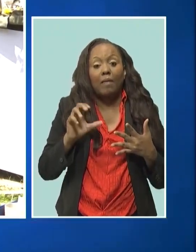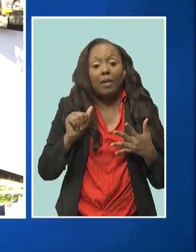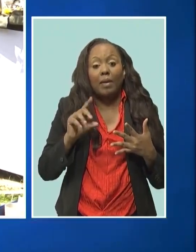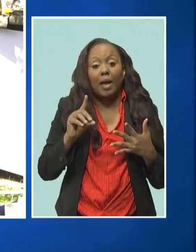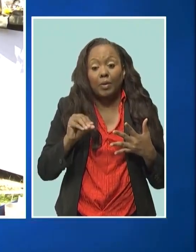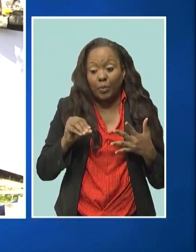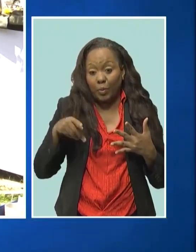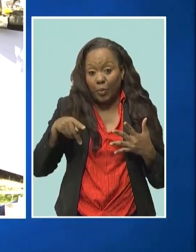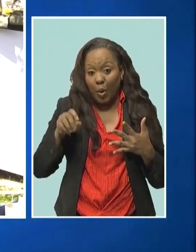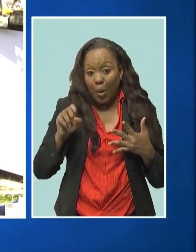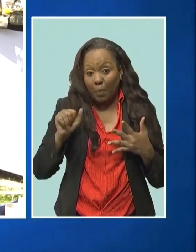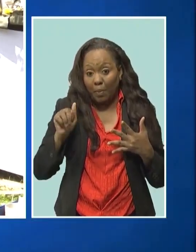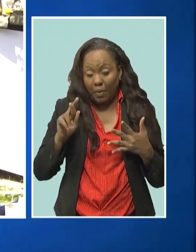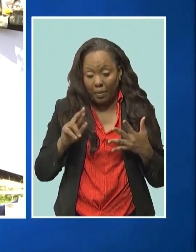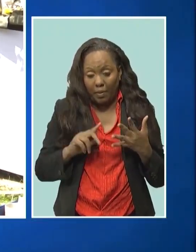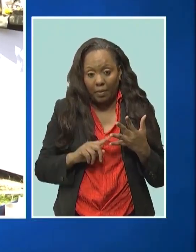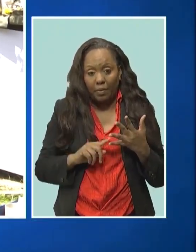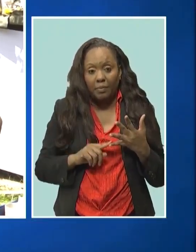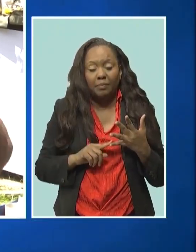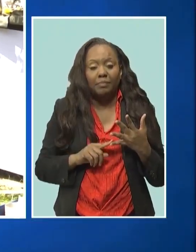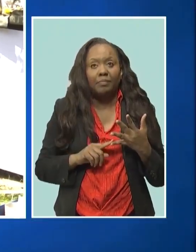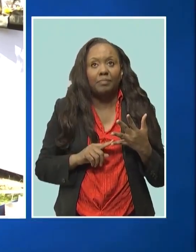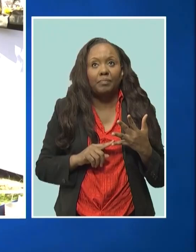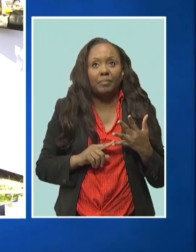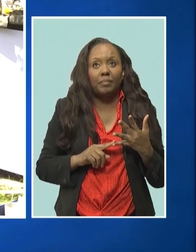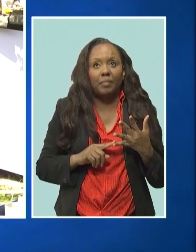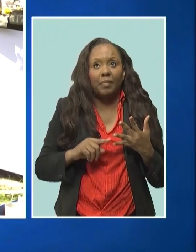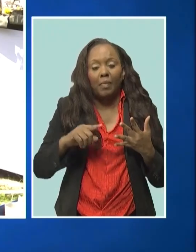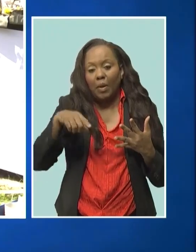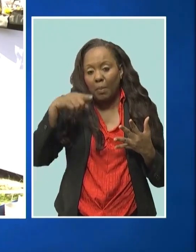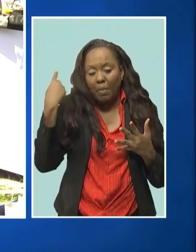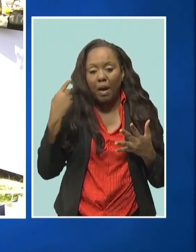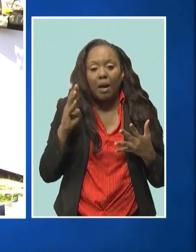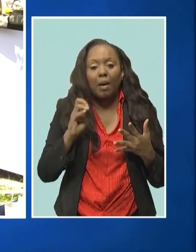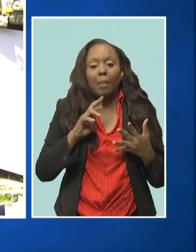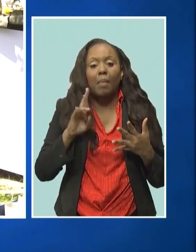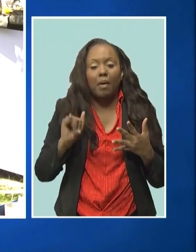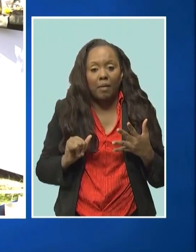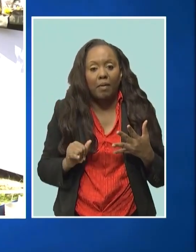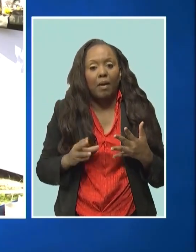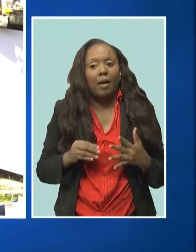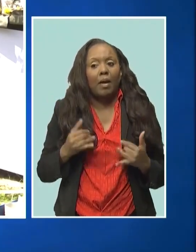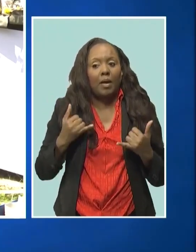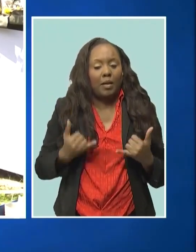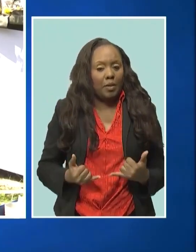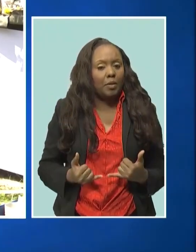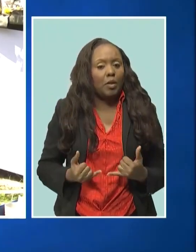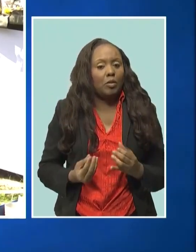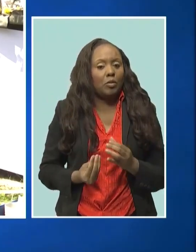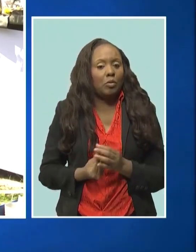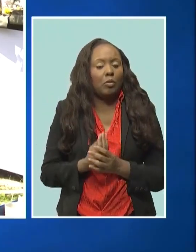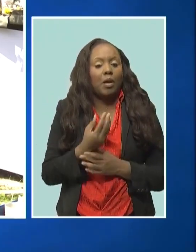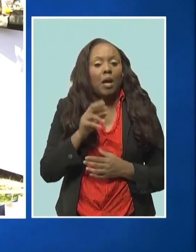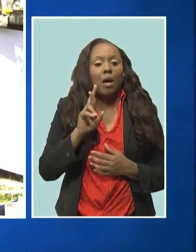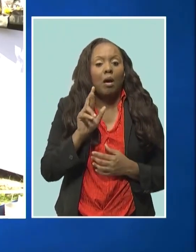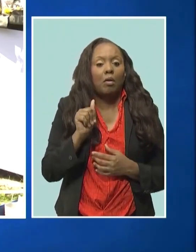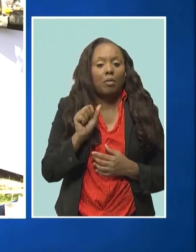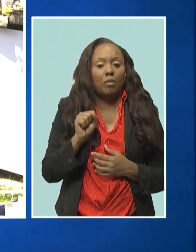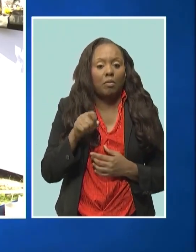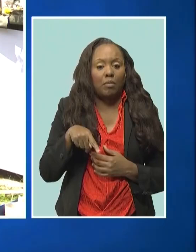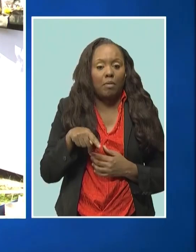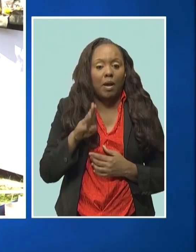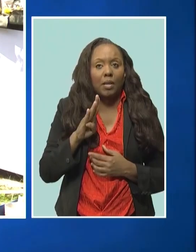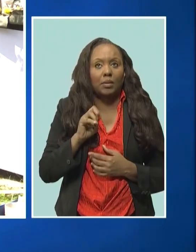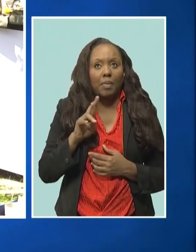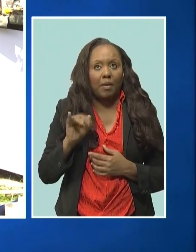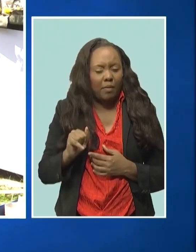We also have some blackberries. I'm now starting to rear some raspberries and also going after the